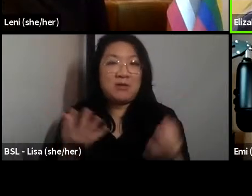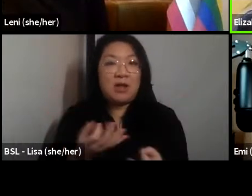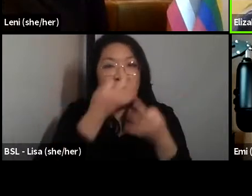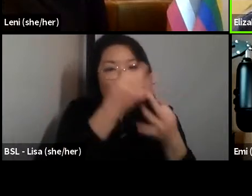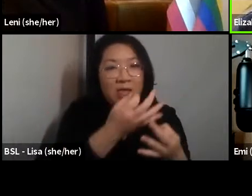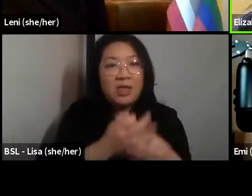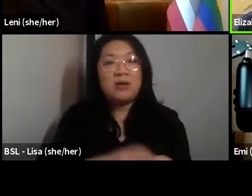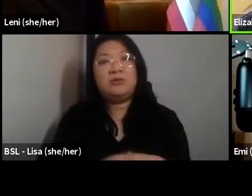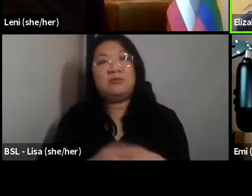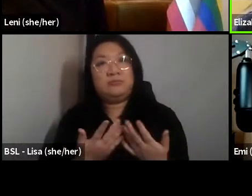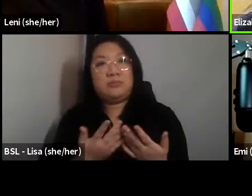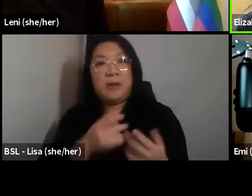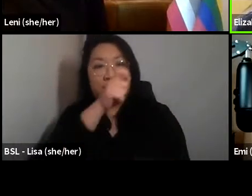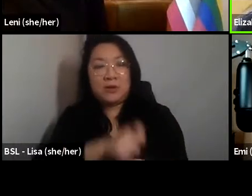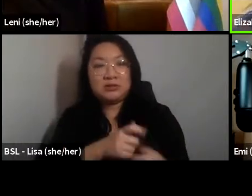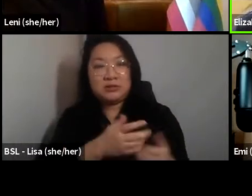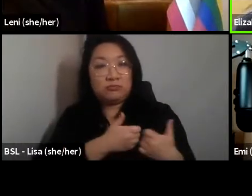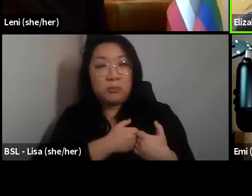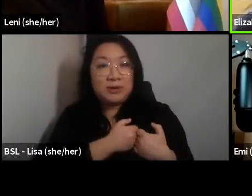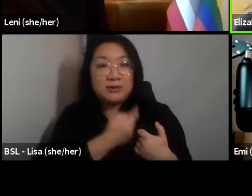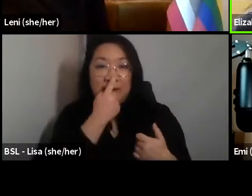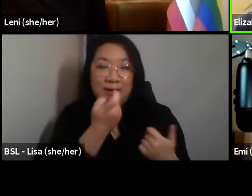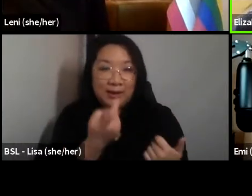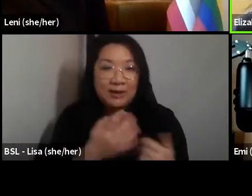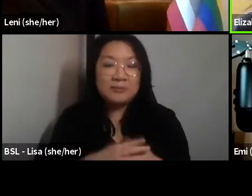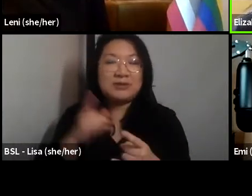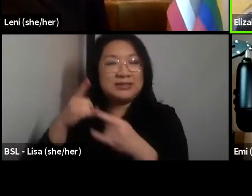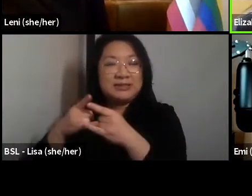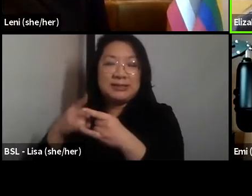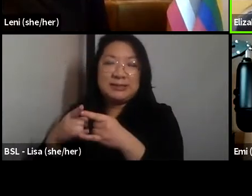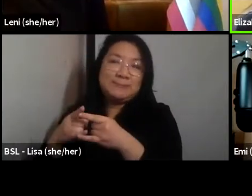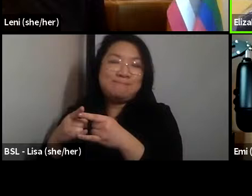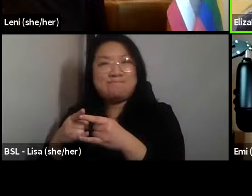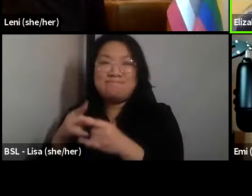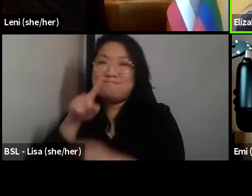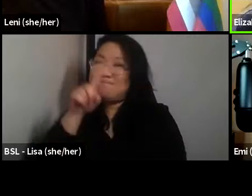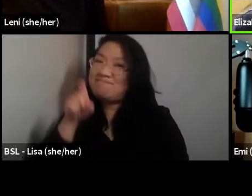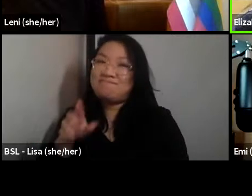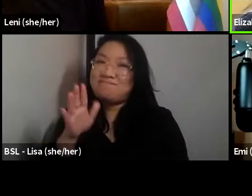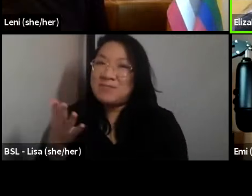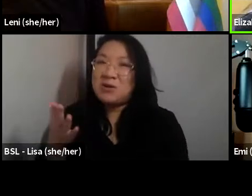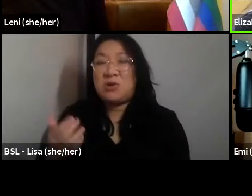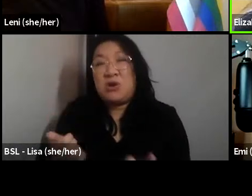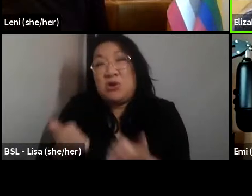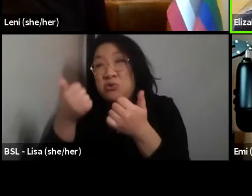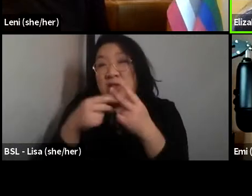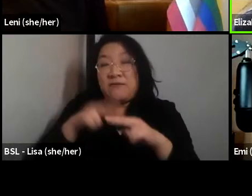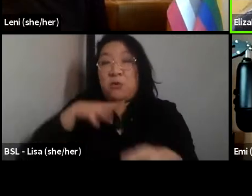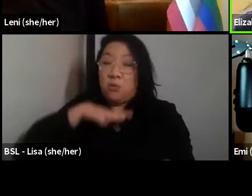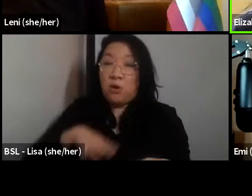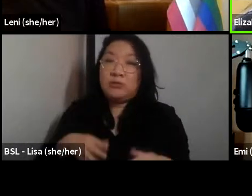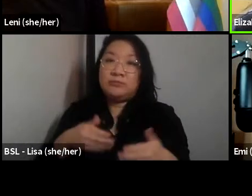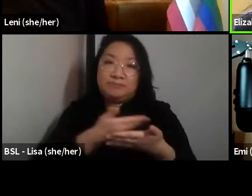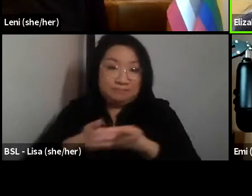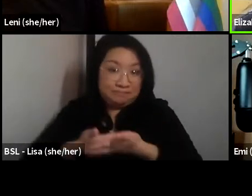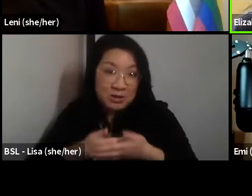someone. And to me, the actual act of sex itself, you know, it's good for reproduction.